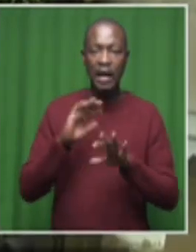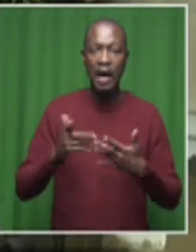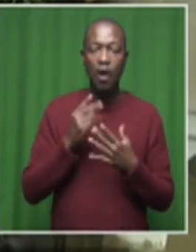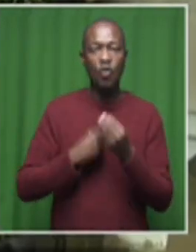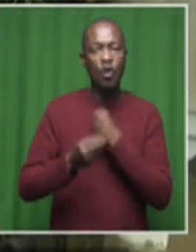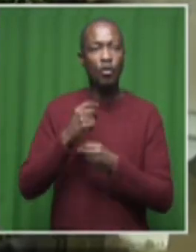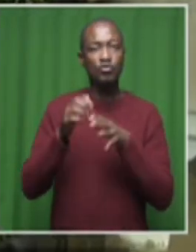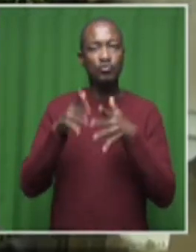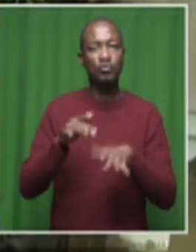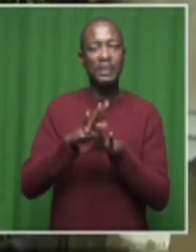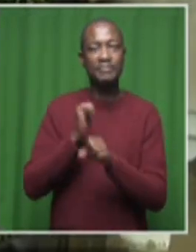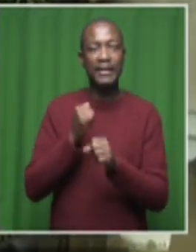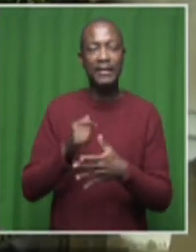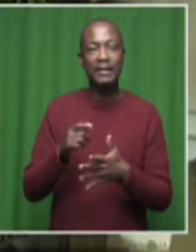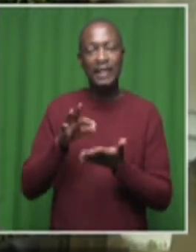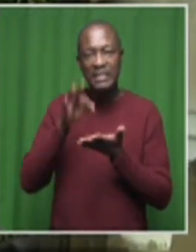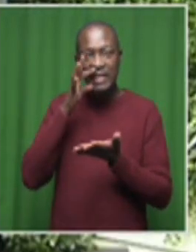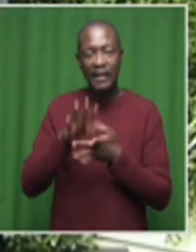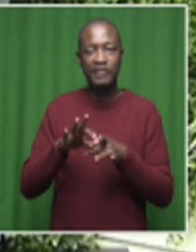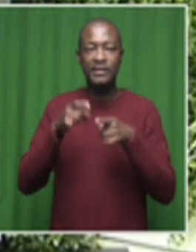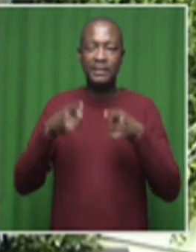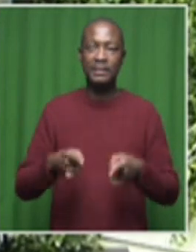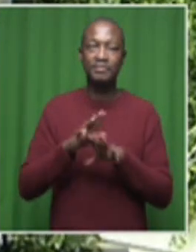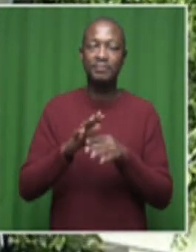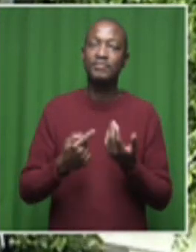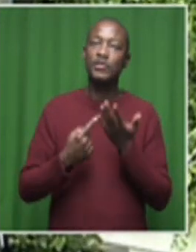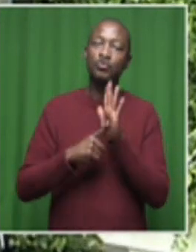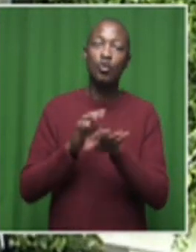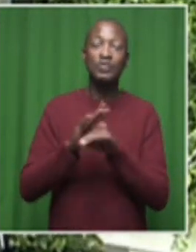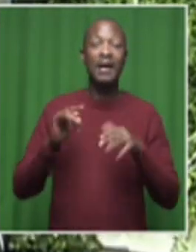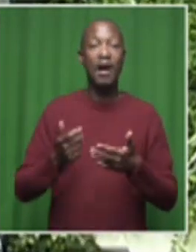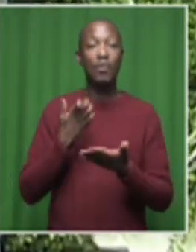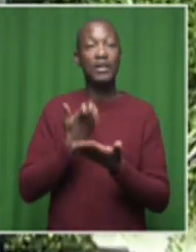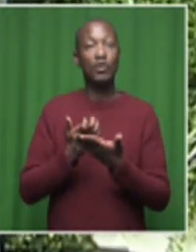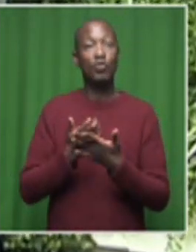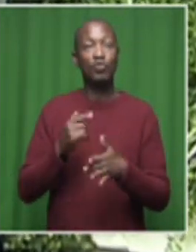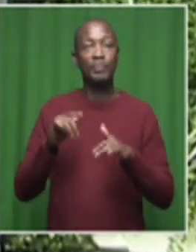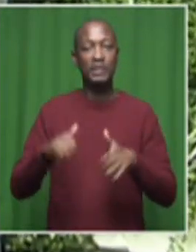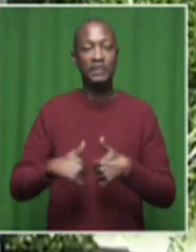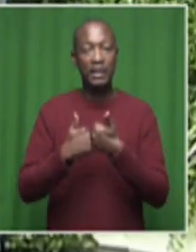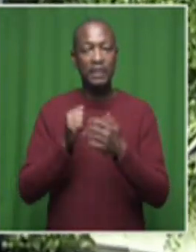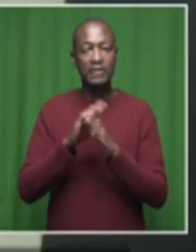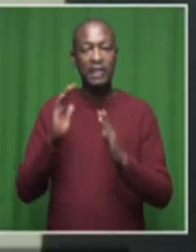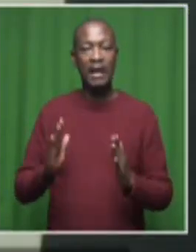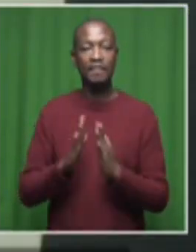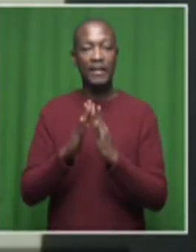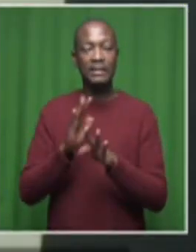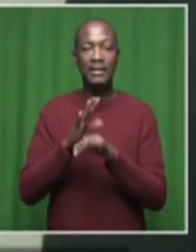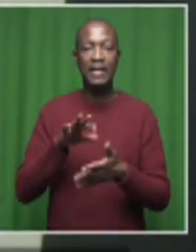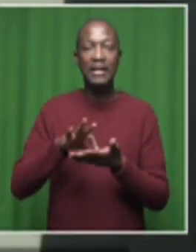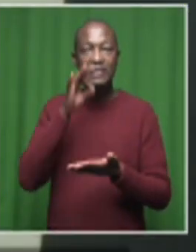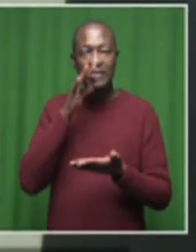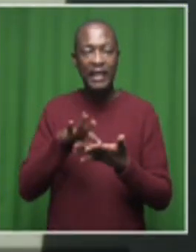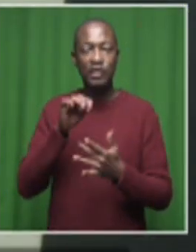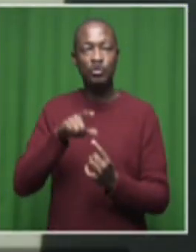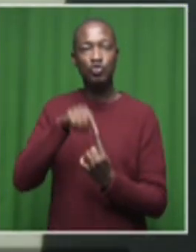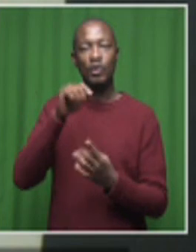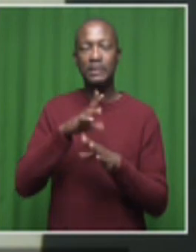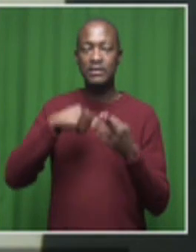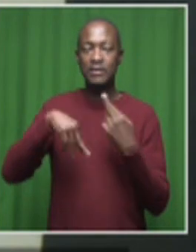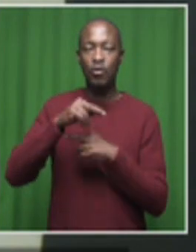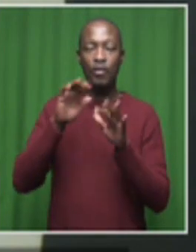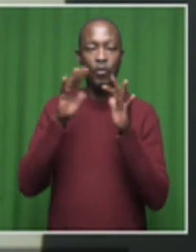make snacking decisions. The report reveals how current economic challenges are affecting consumer snacking choices around the